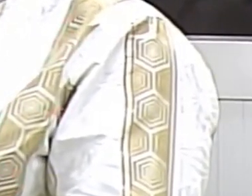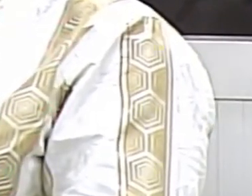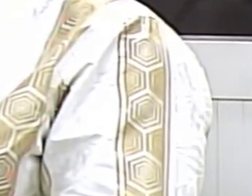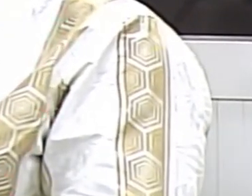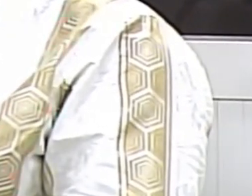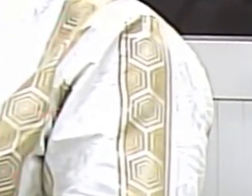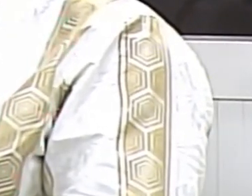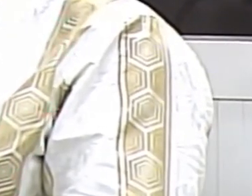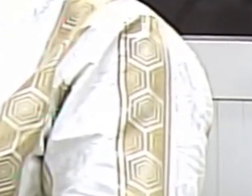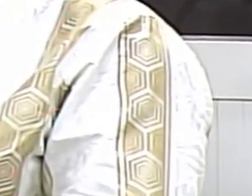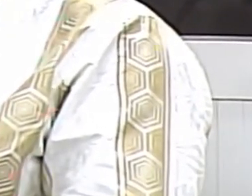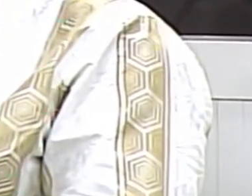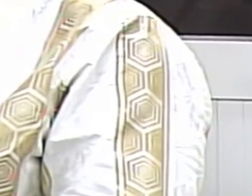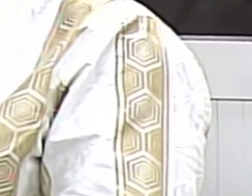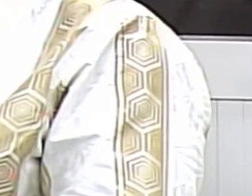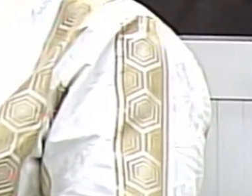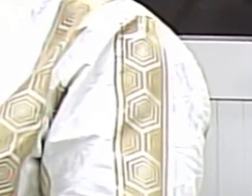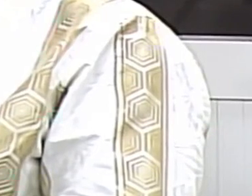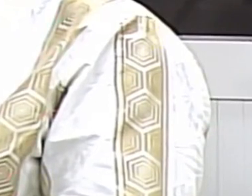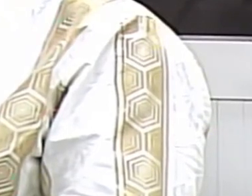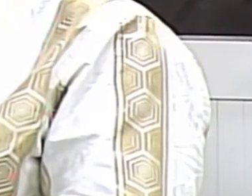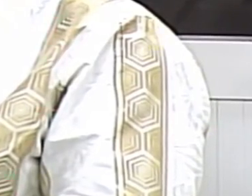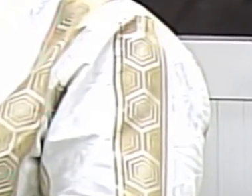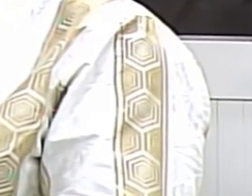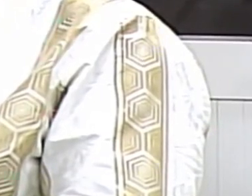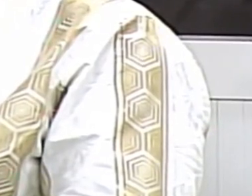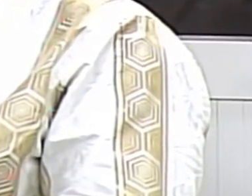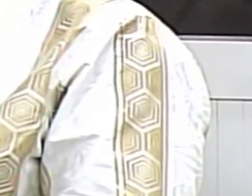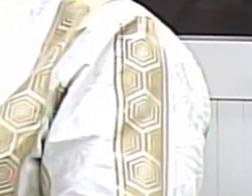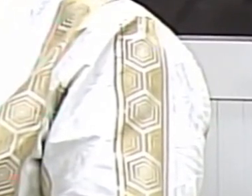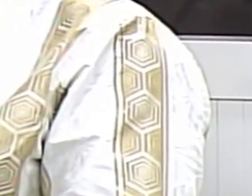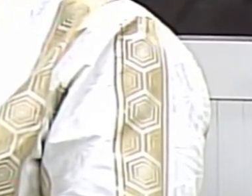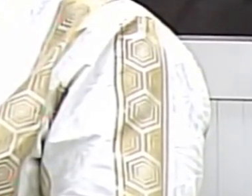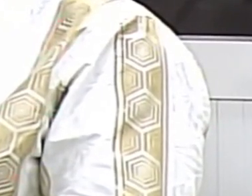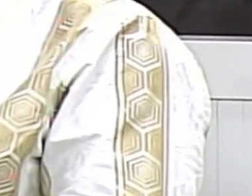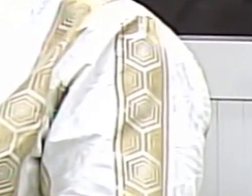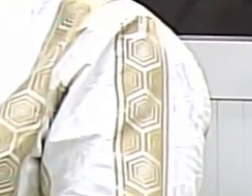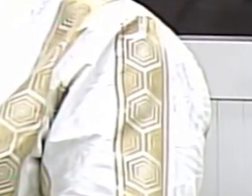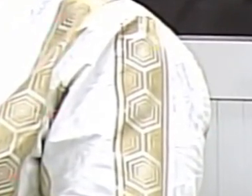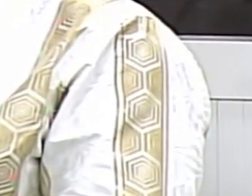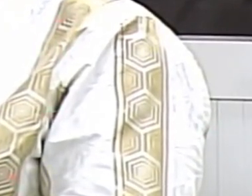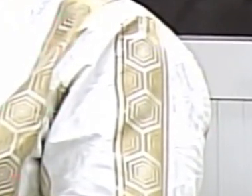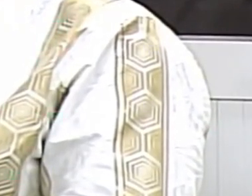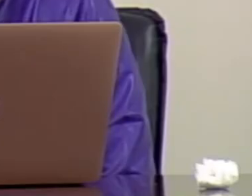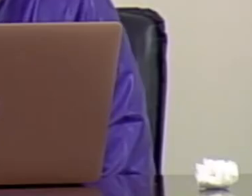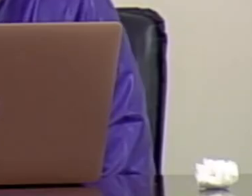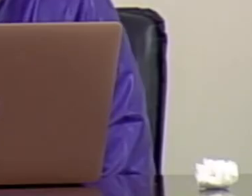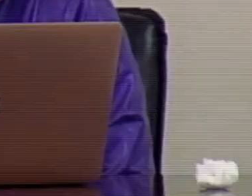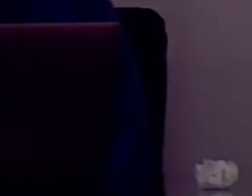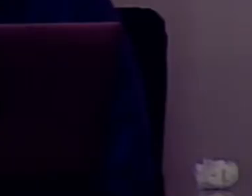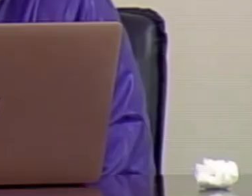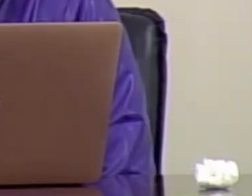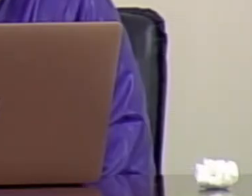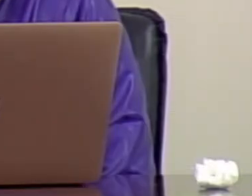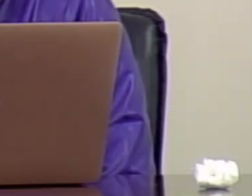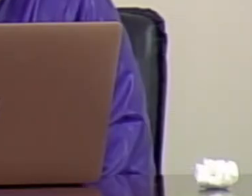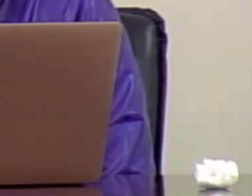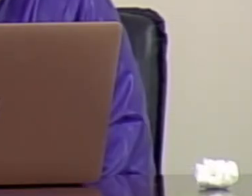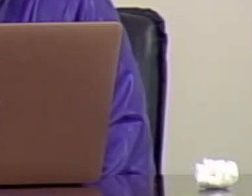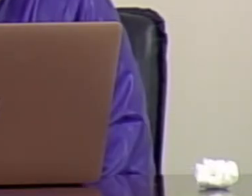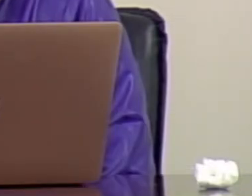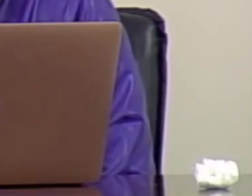were company commanders in the National Army at the time. Samsudin Sar ak Mamad Cham jamono